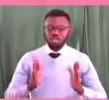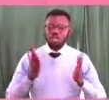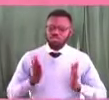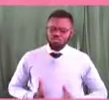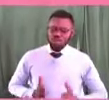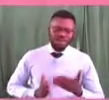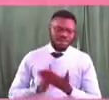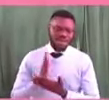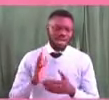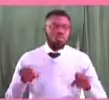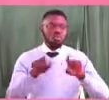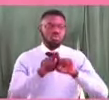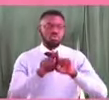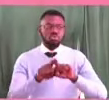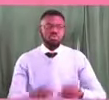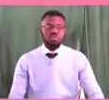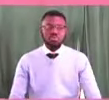rights.